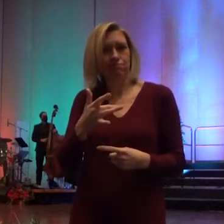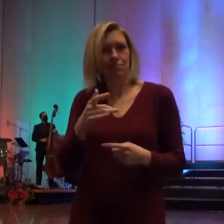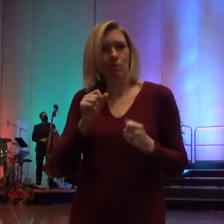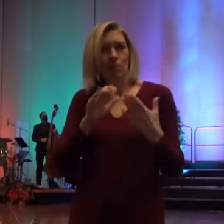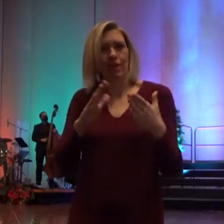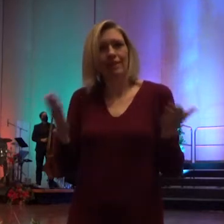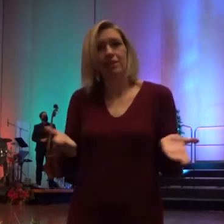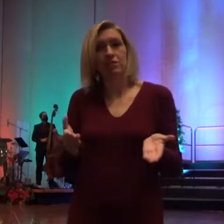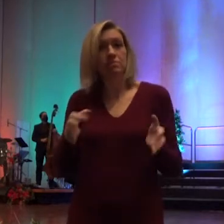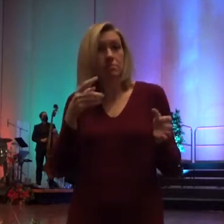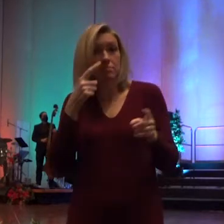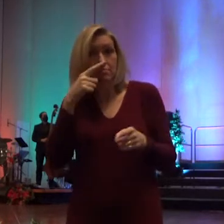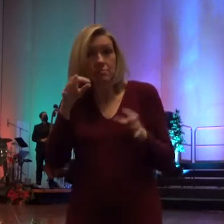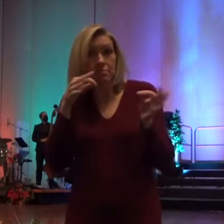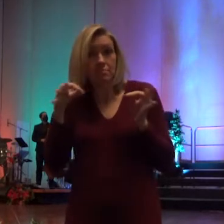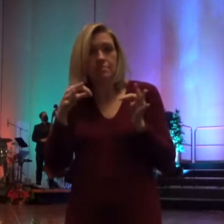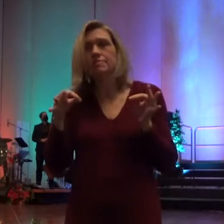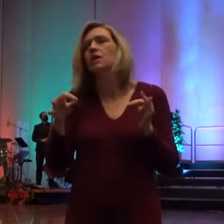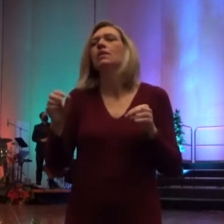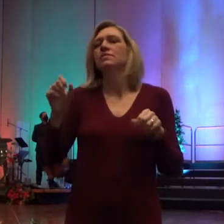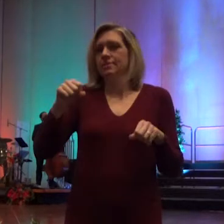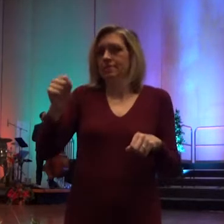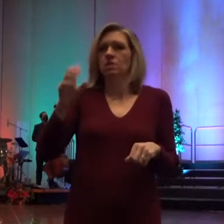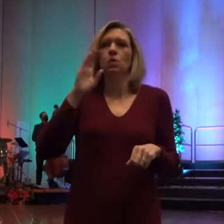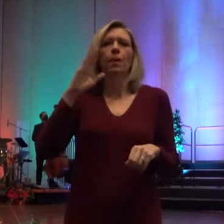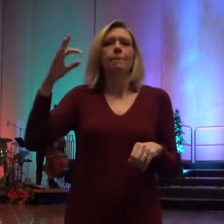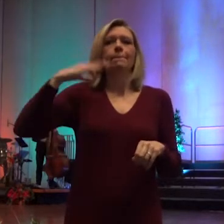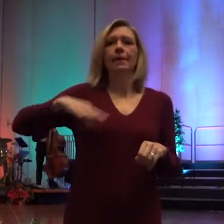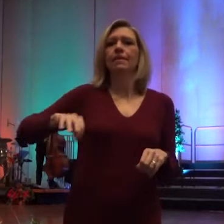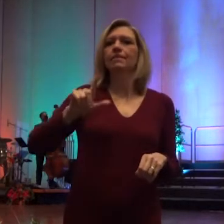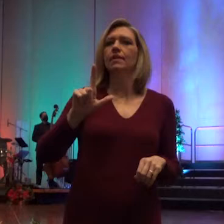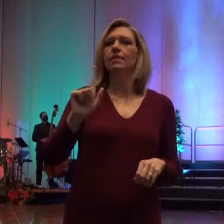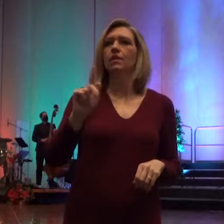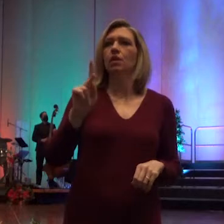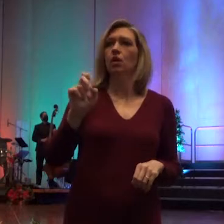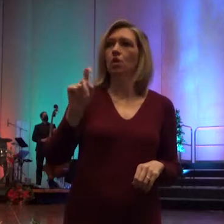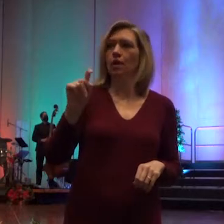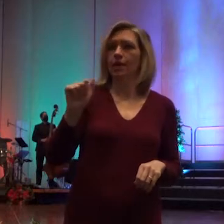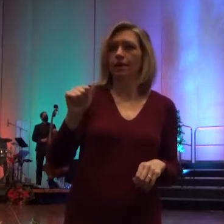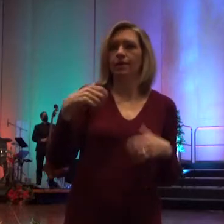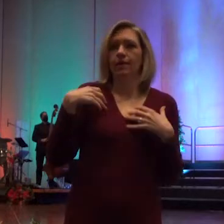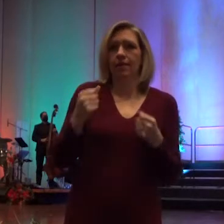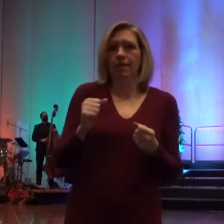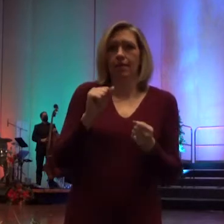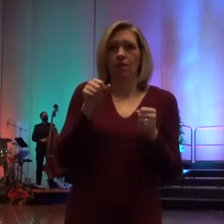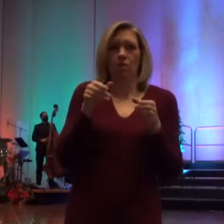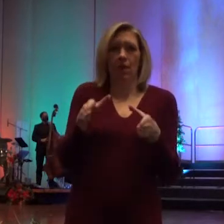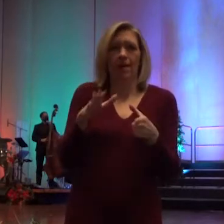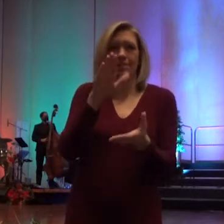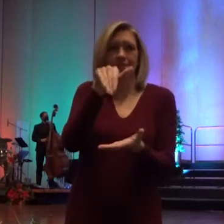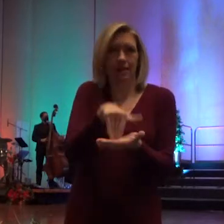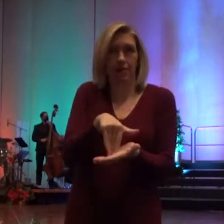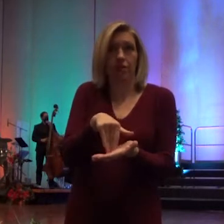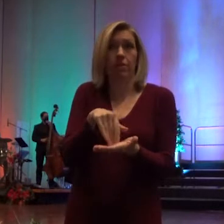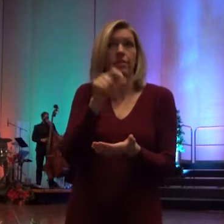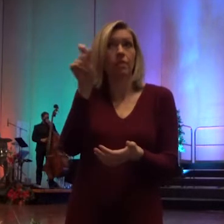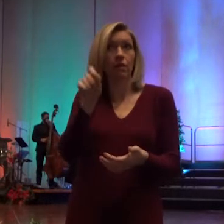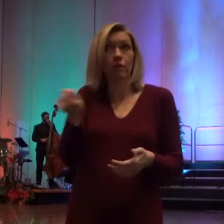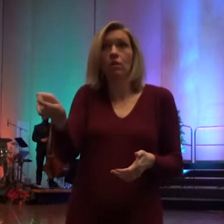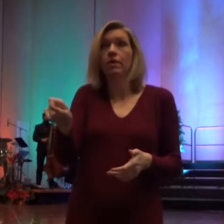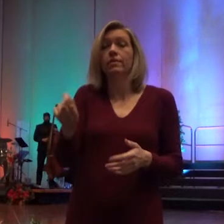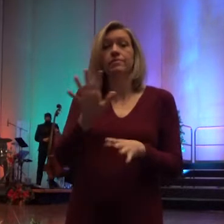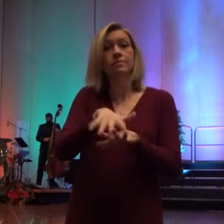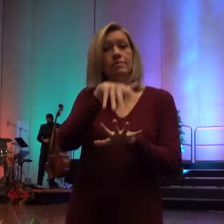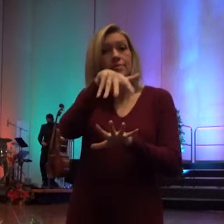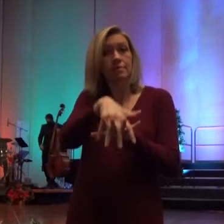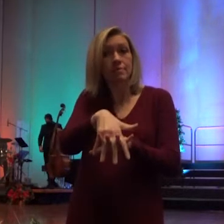a benefit for the Lakota Healing Way Center. Therefore, the Native Americans of our continent are going to show